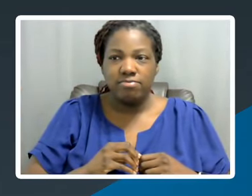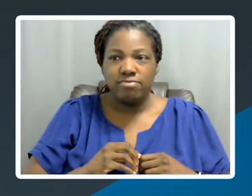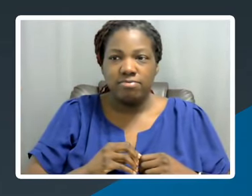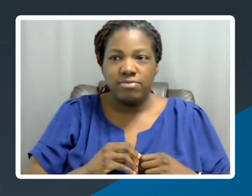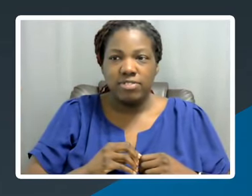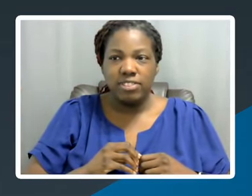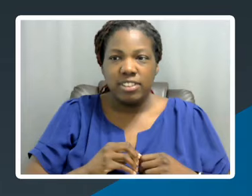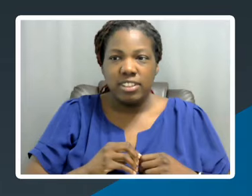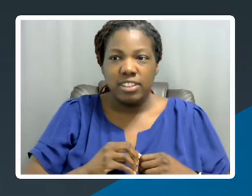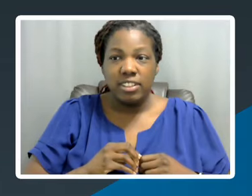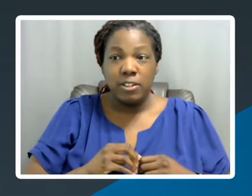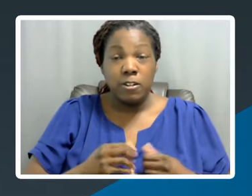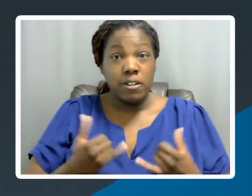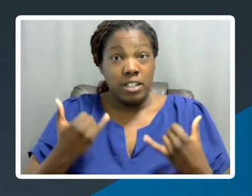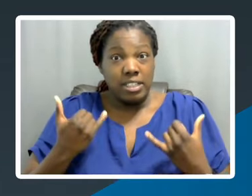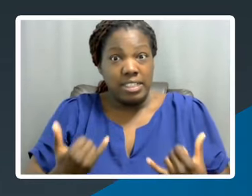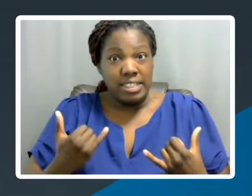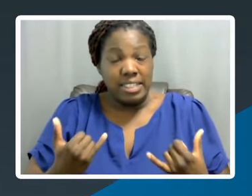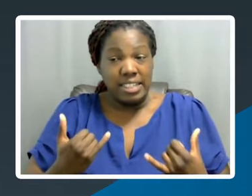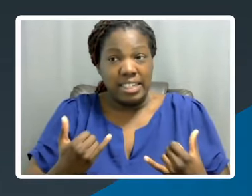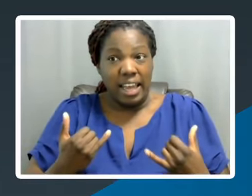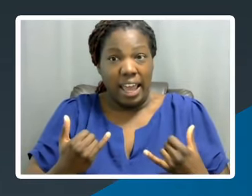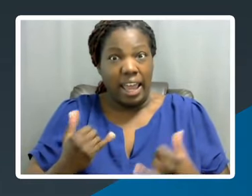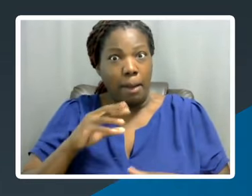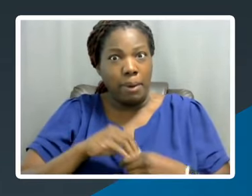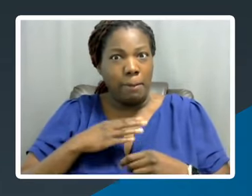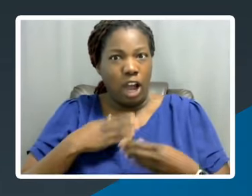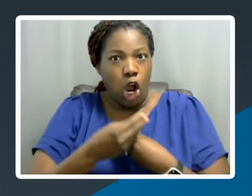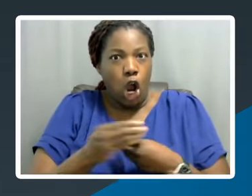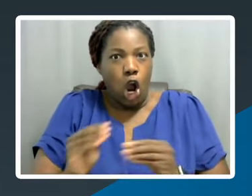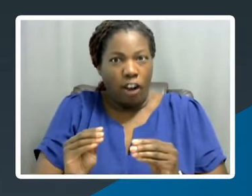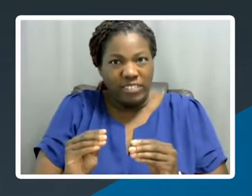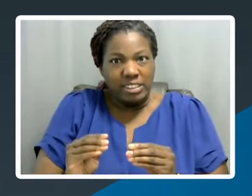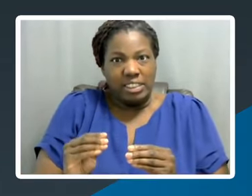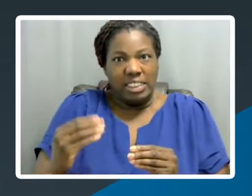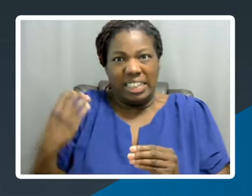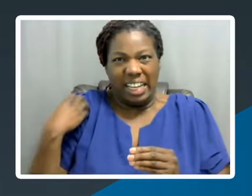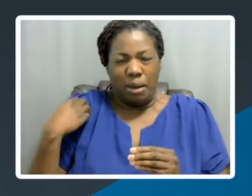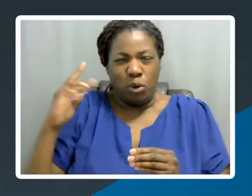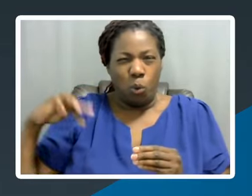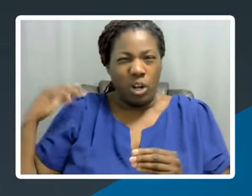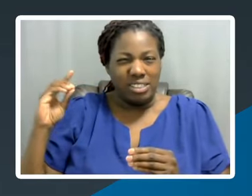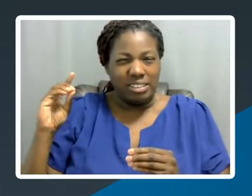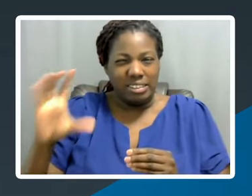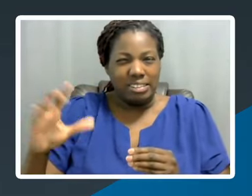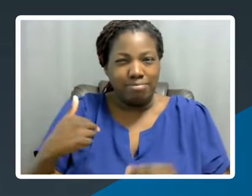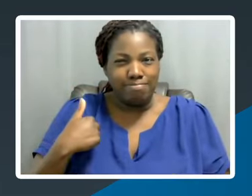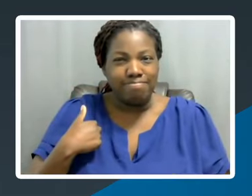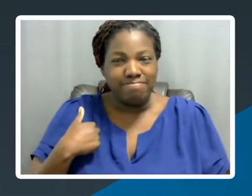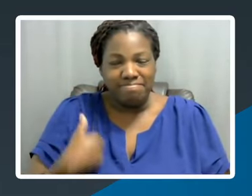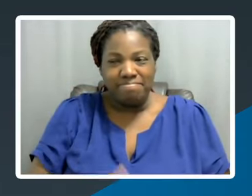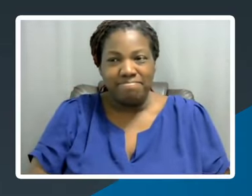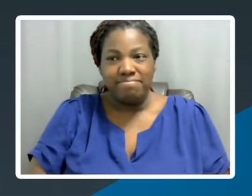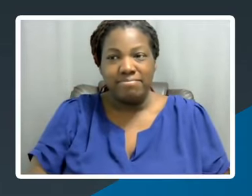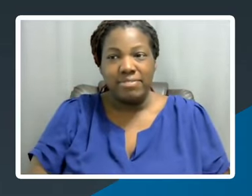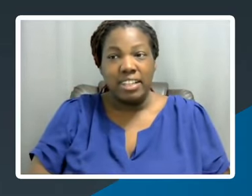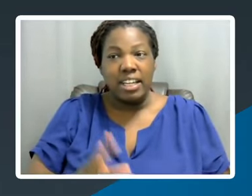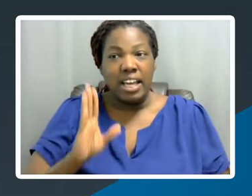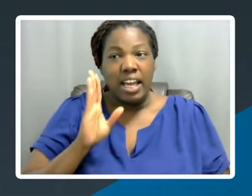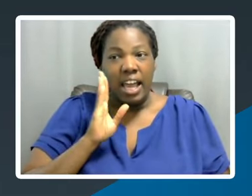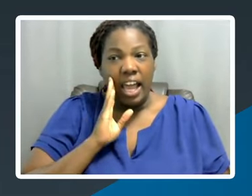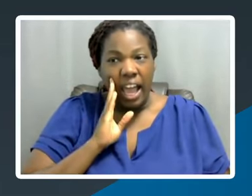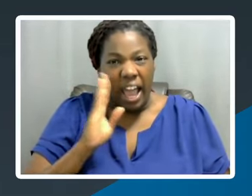Today, I am joining you from my office in the nation's capital of Washington, D.C. I'm going to provide a quick